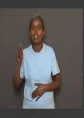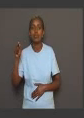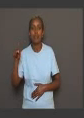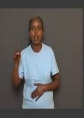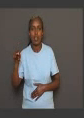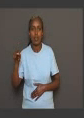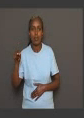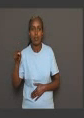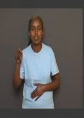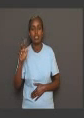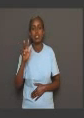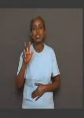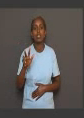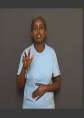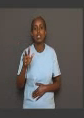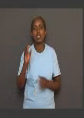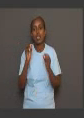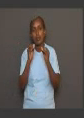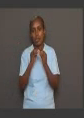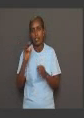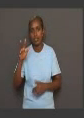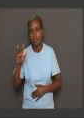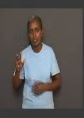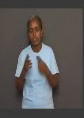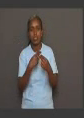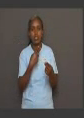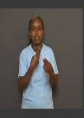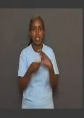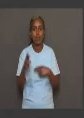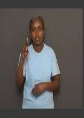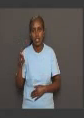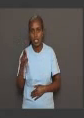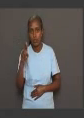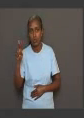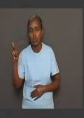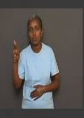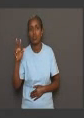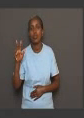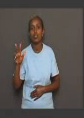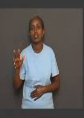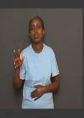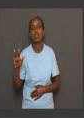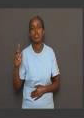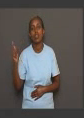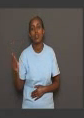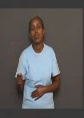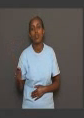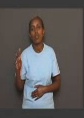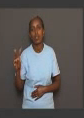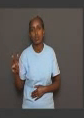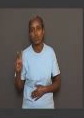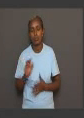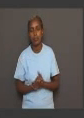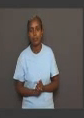x prime is 3 plus 3 times the square root of 3